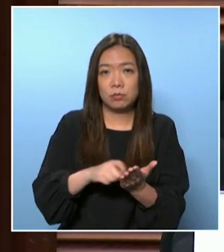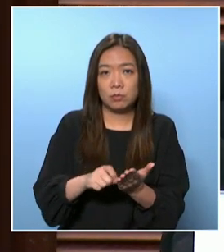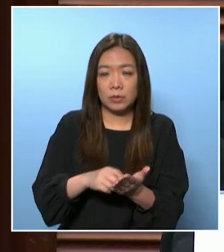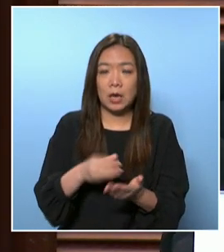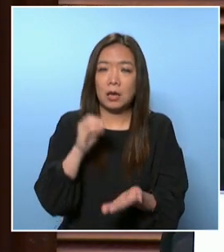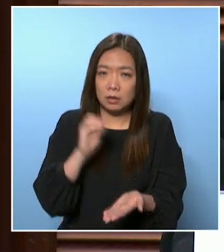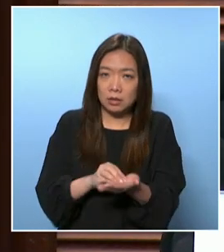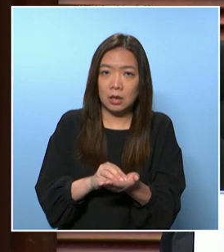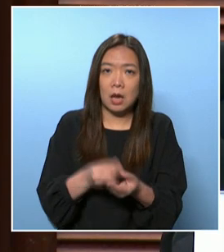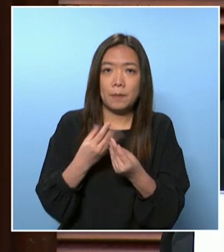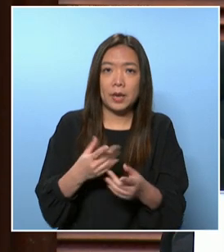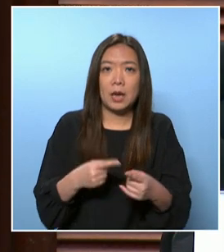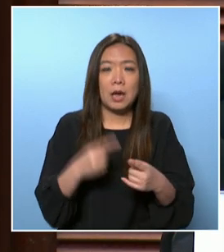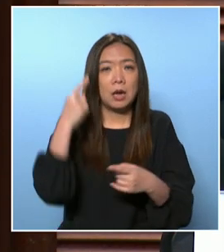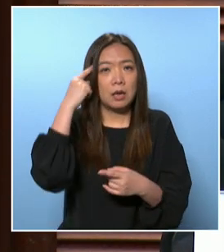recommendations.